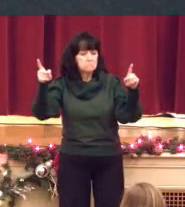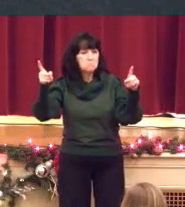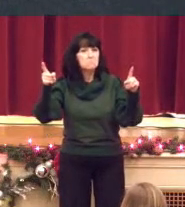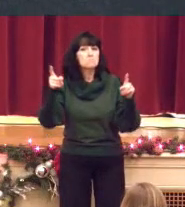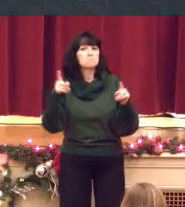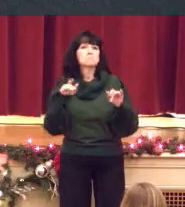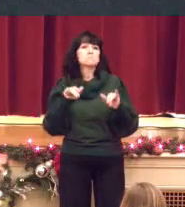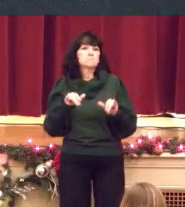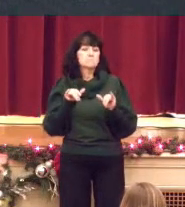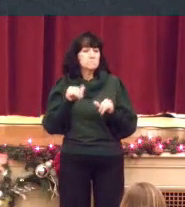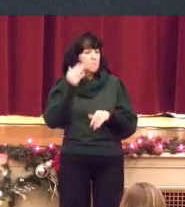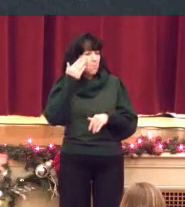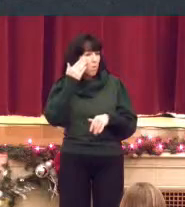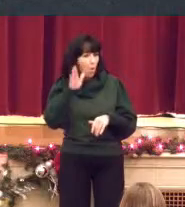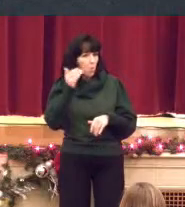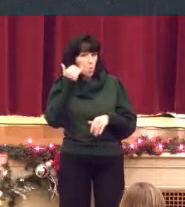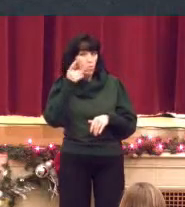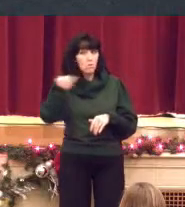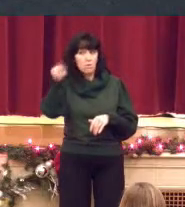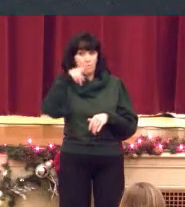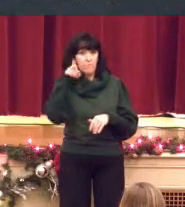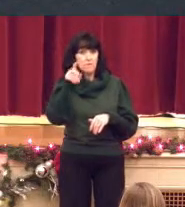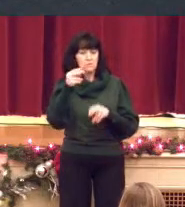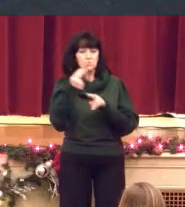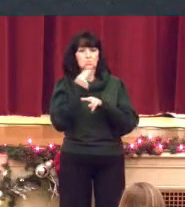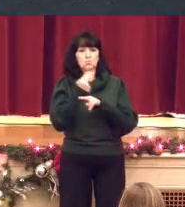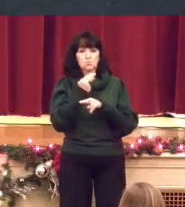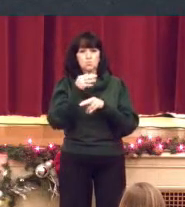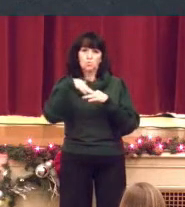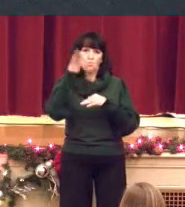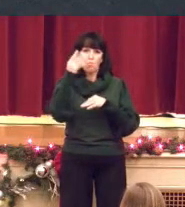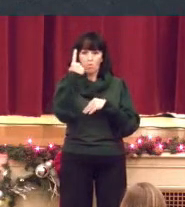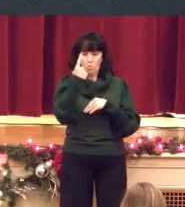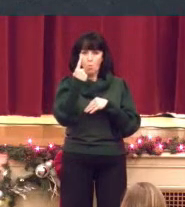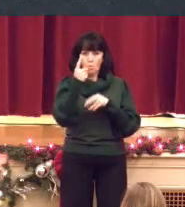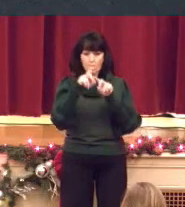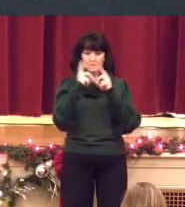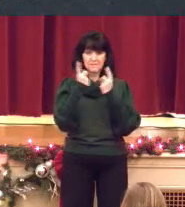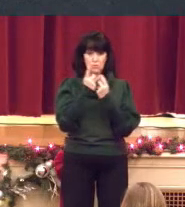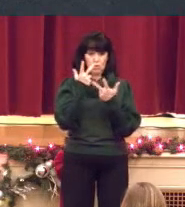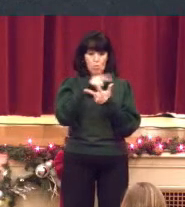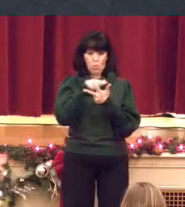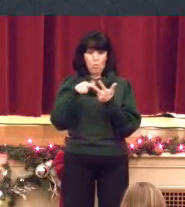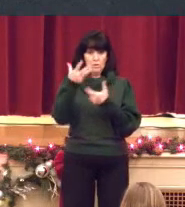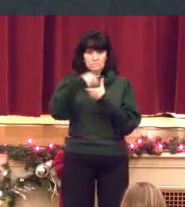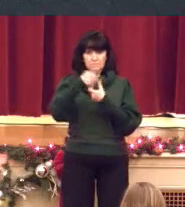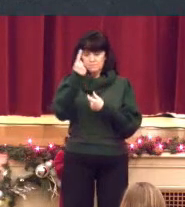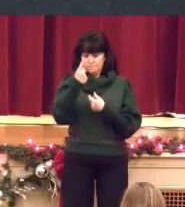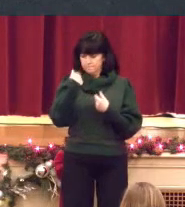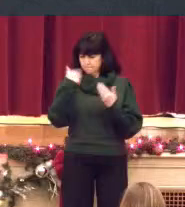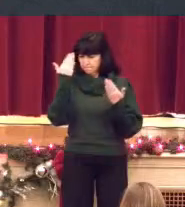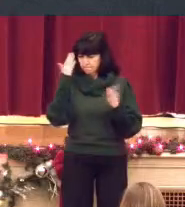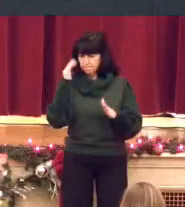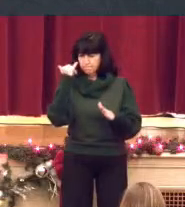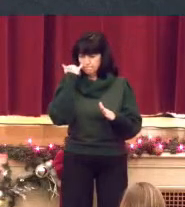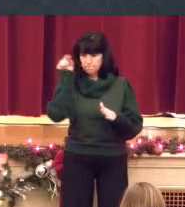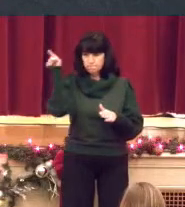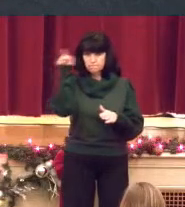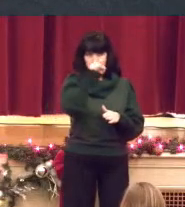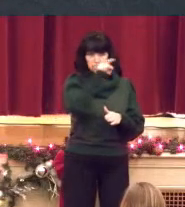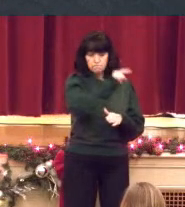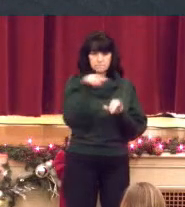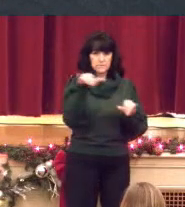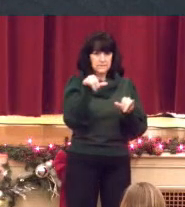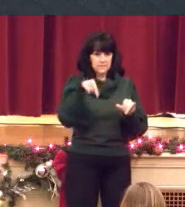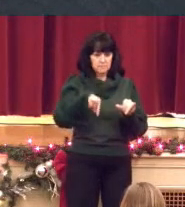than one district, but the idea is focusing on the unique educational needs of certain student